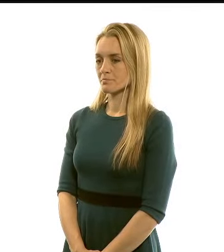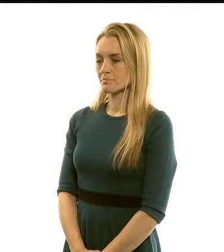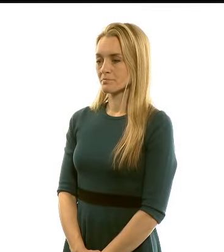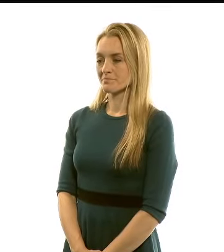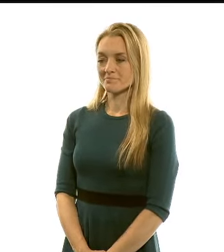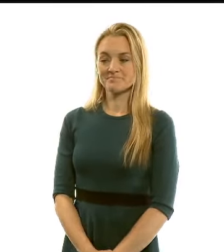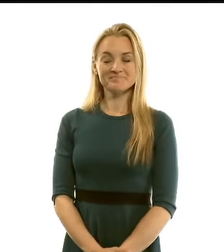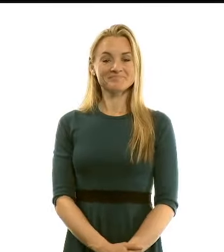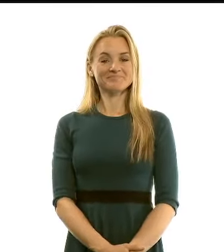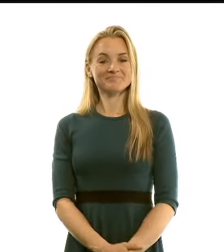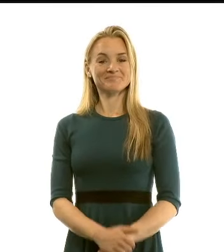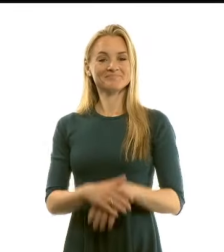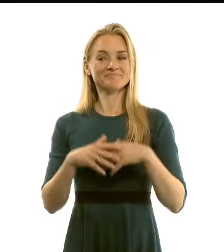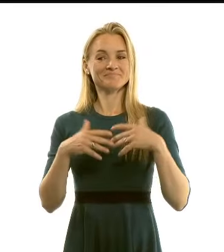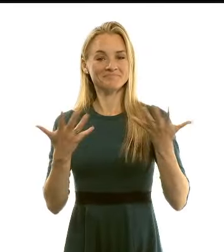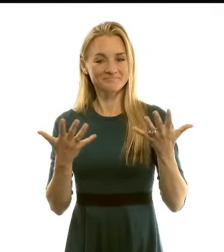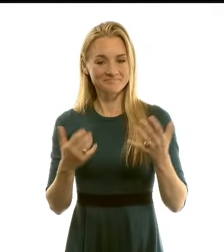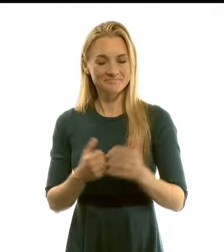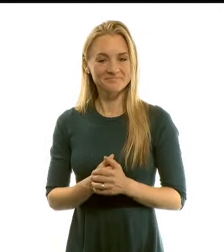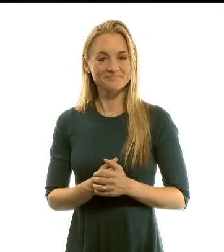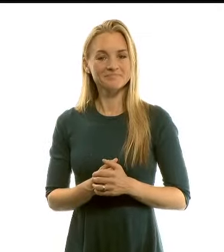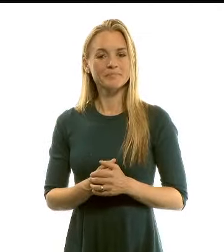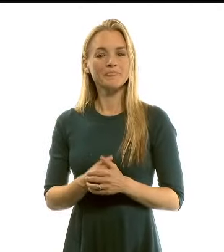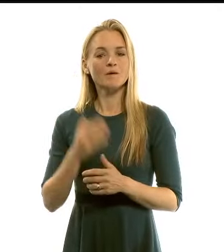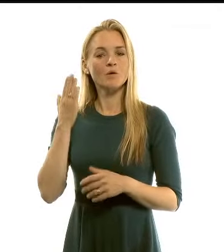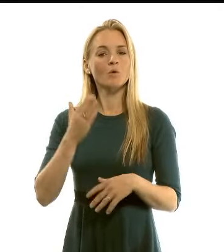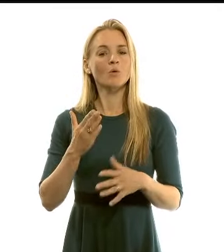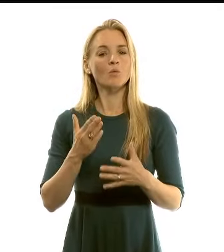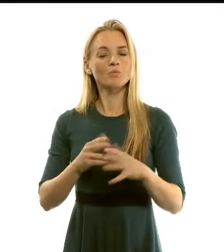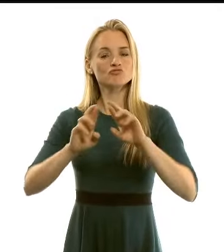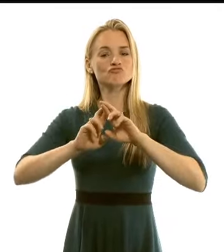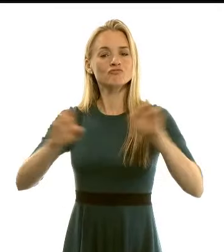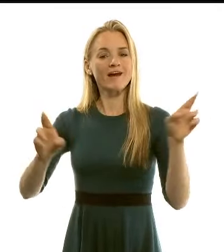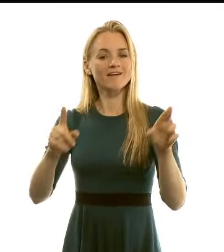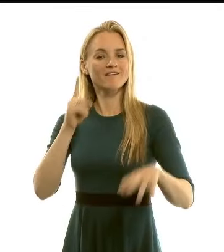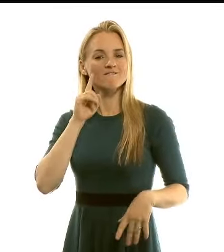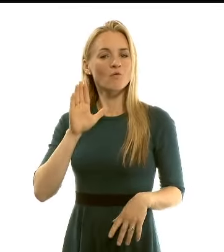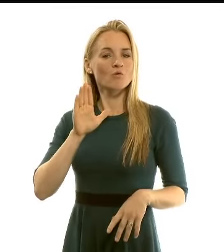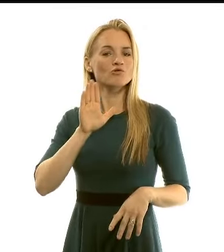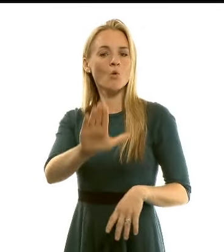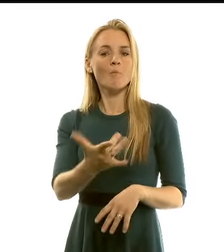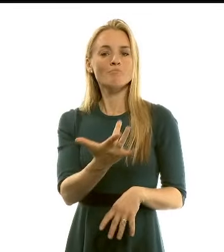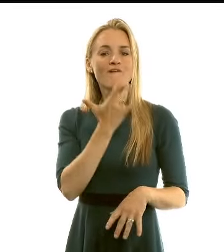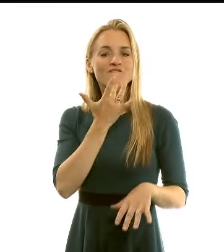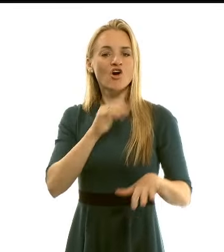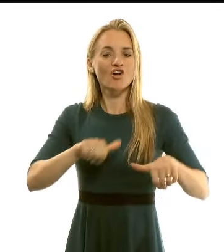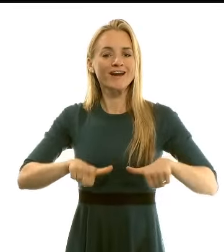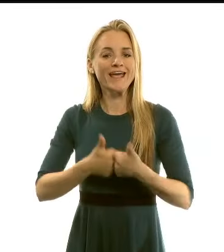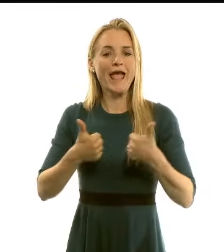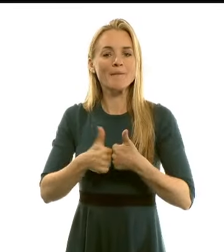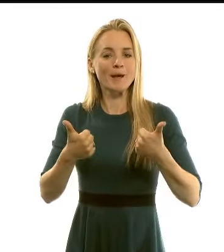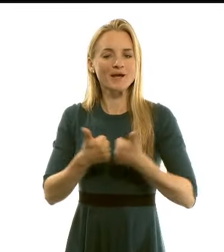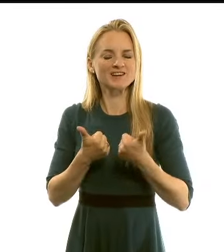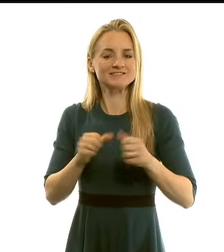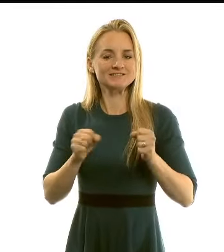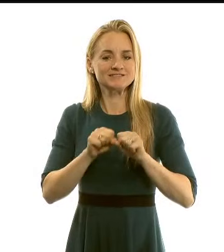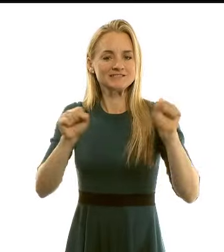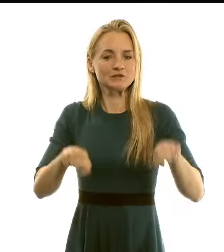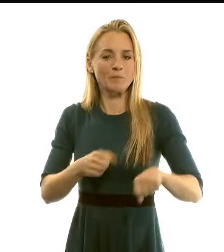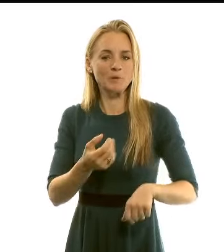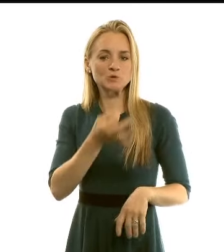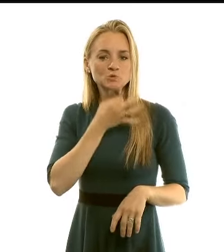Oh yes, LEGO Brawls will be landing on your preferred gaming platform soon. Plus, there's a whole selection of fantastic LEGO themes to try. You might even